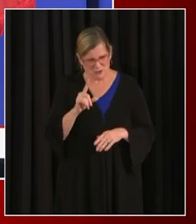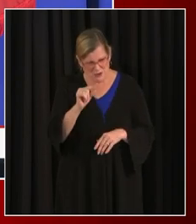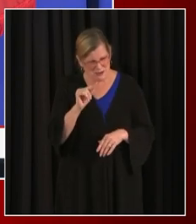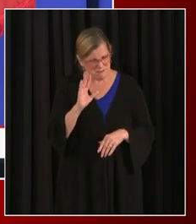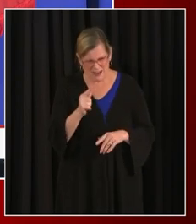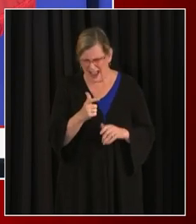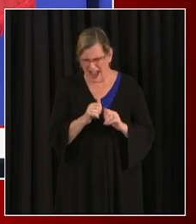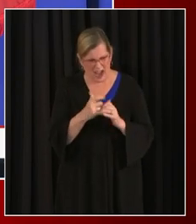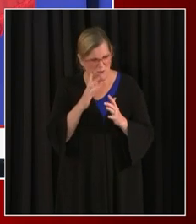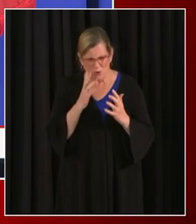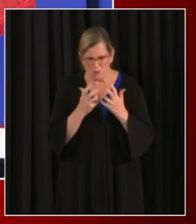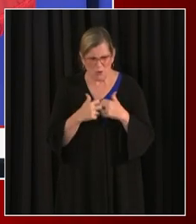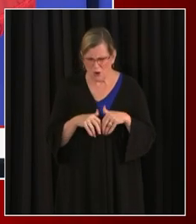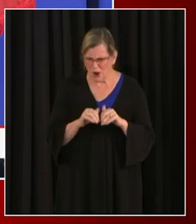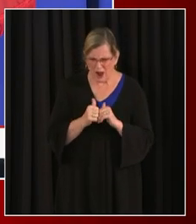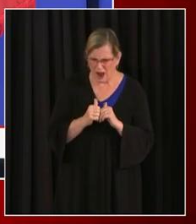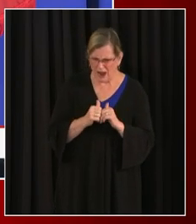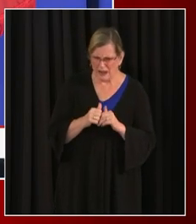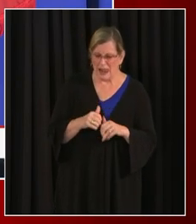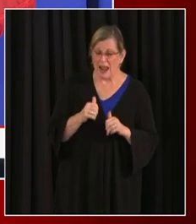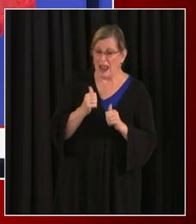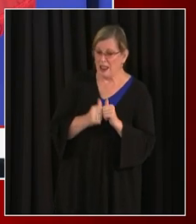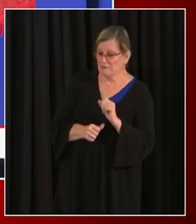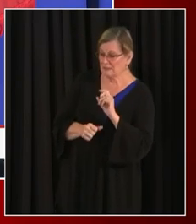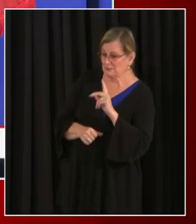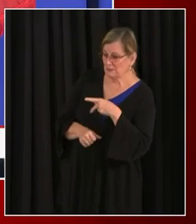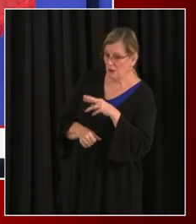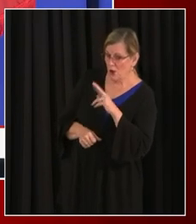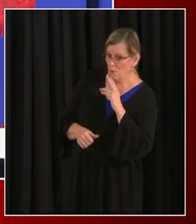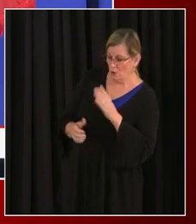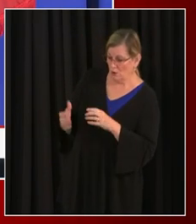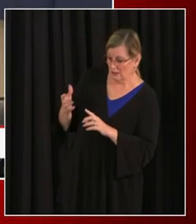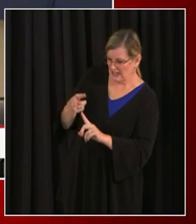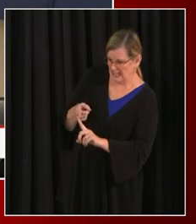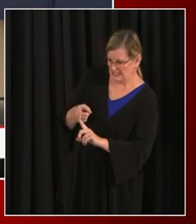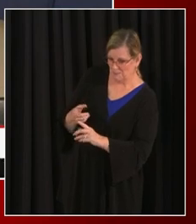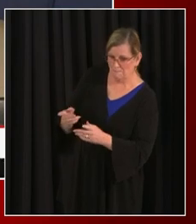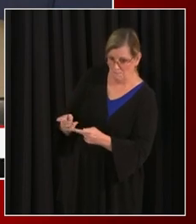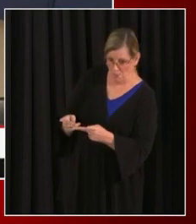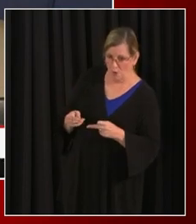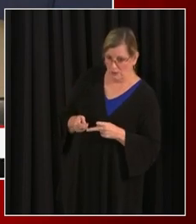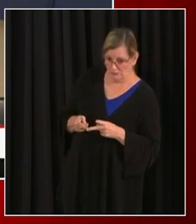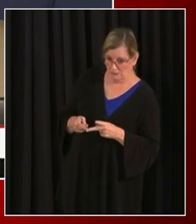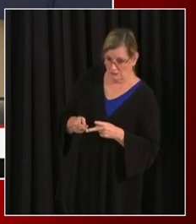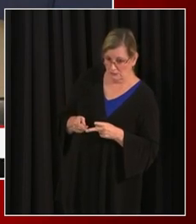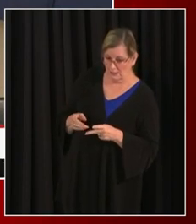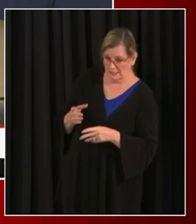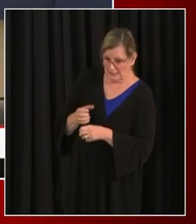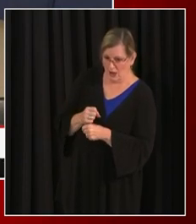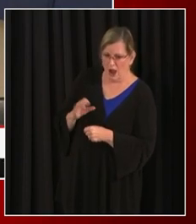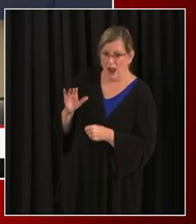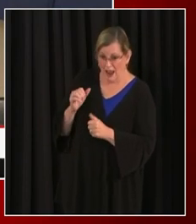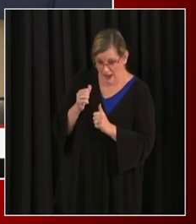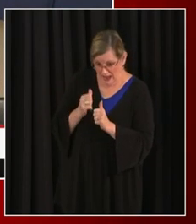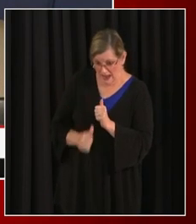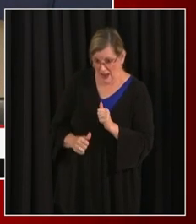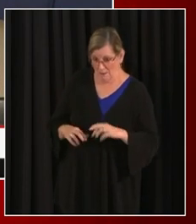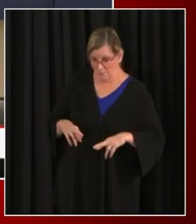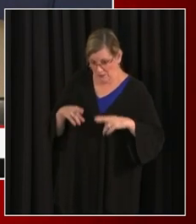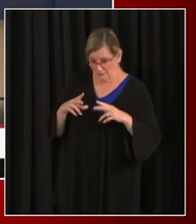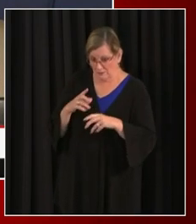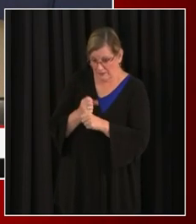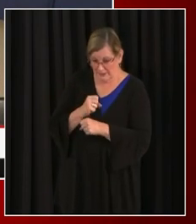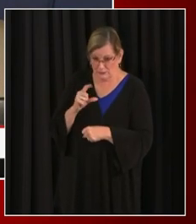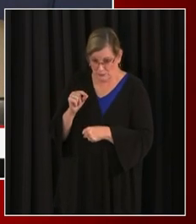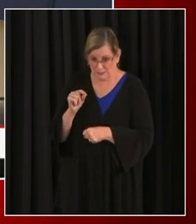work? Every DPW collection point, so if we collect your trash, we will be delivering you 20 bags for the leaf season. That's two. Every resident will get 20